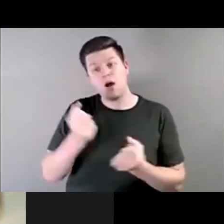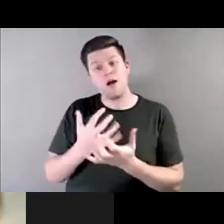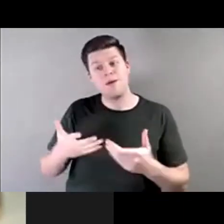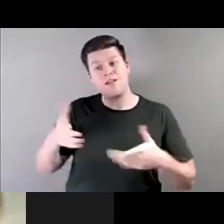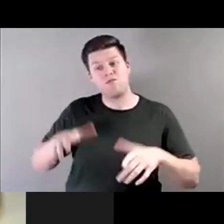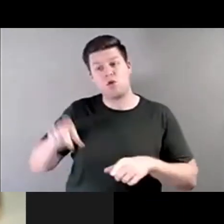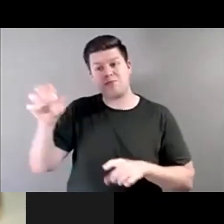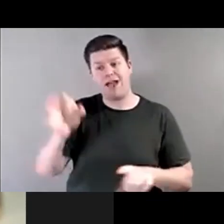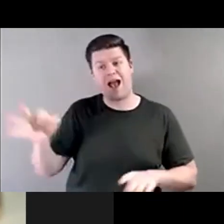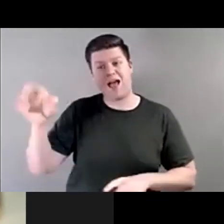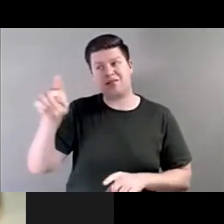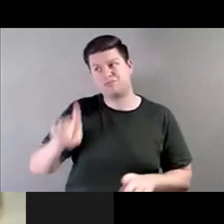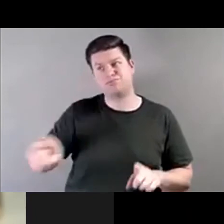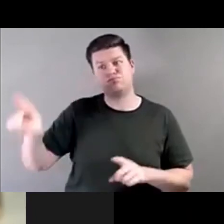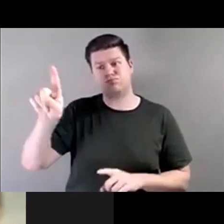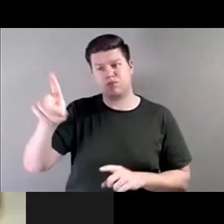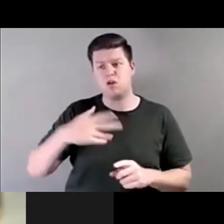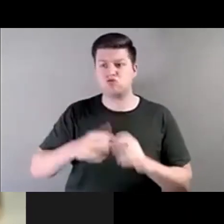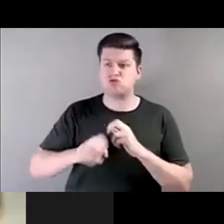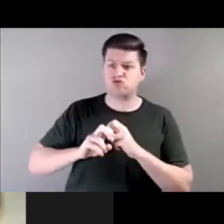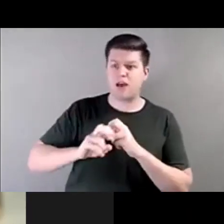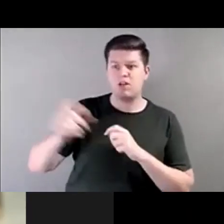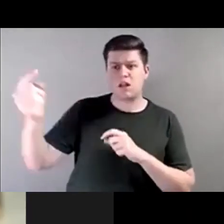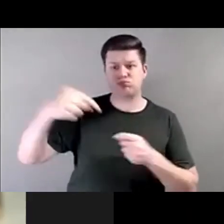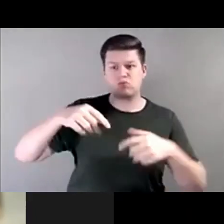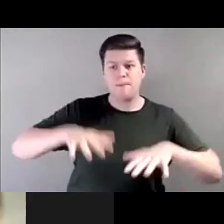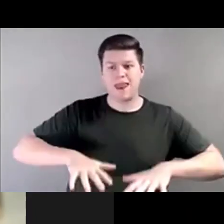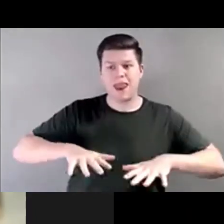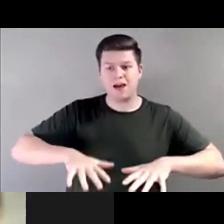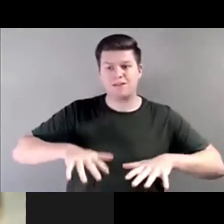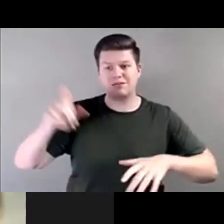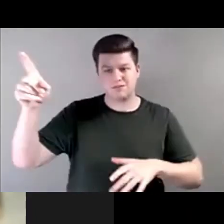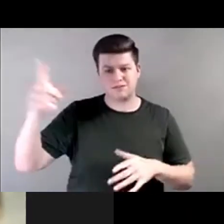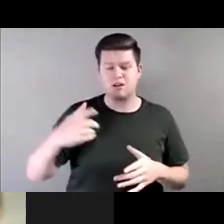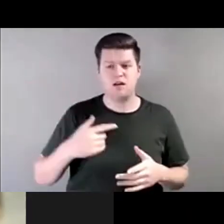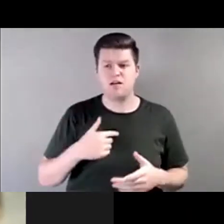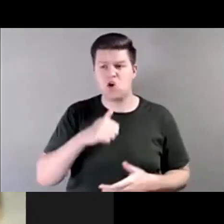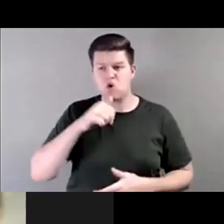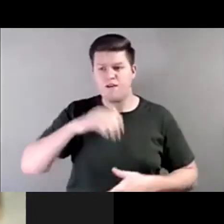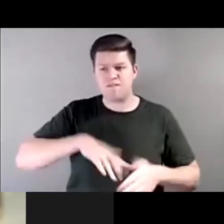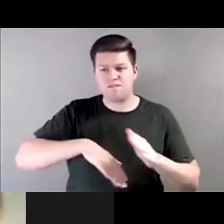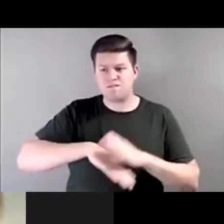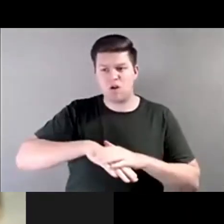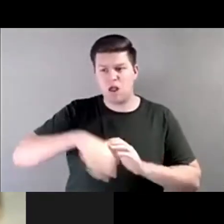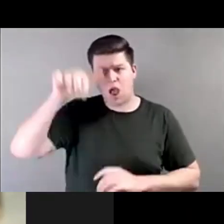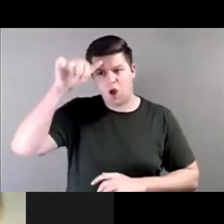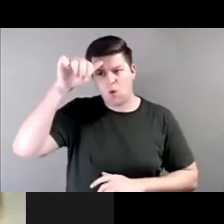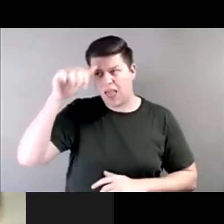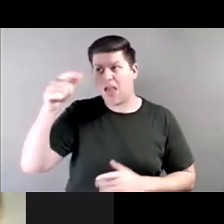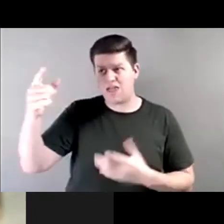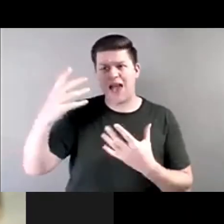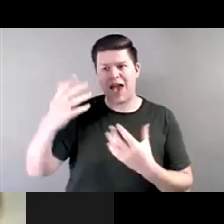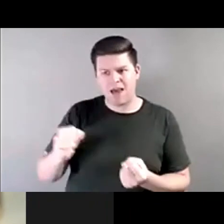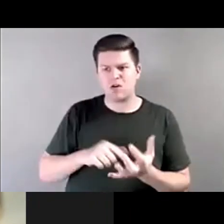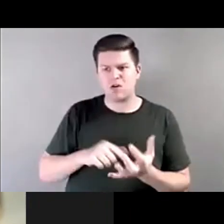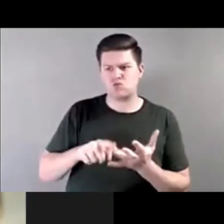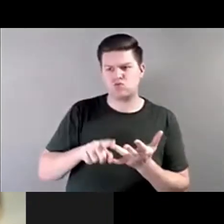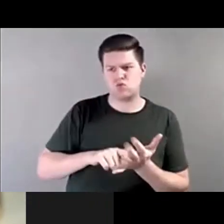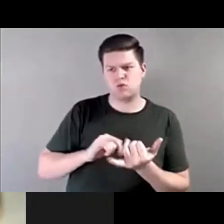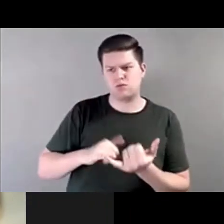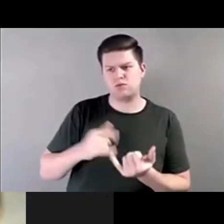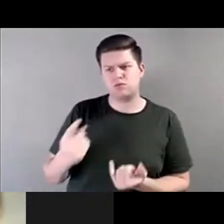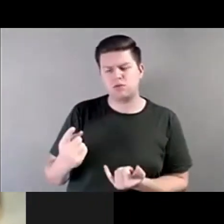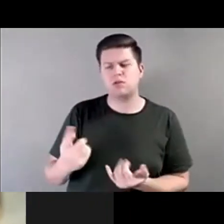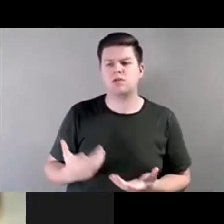travel to the mainland are not really fully aware or fully informed that there's tools that they